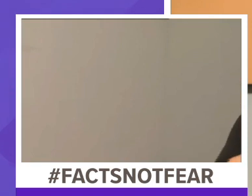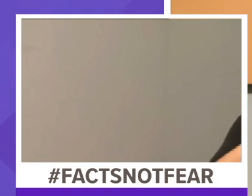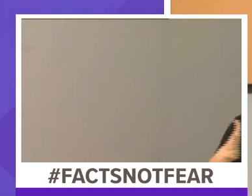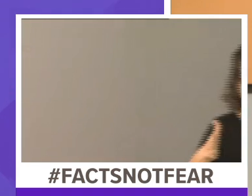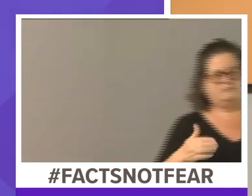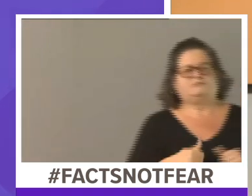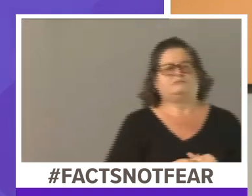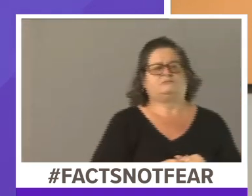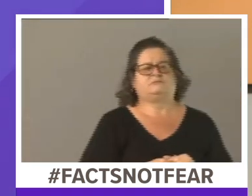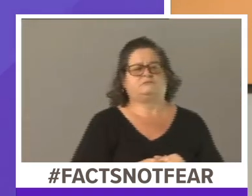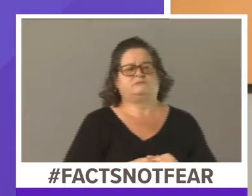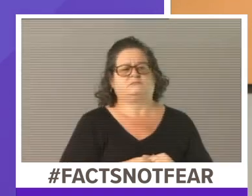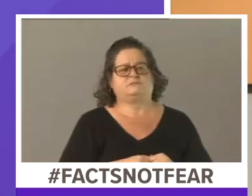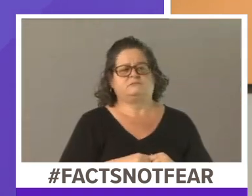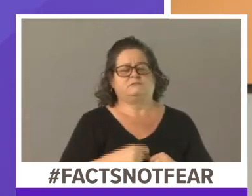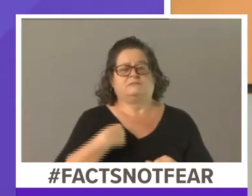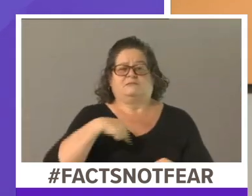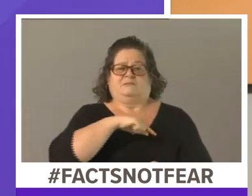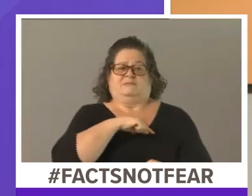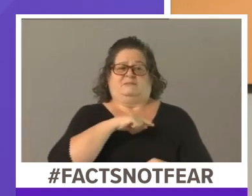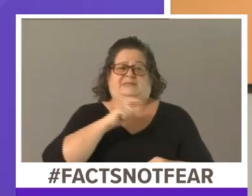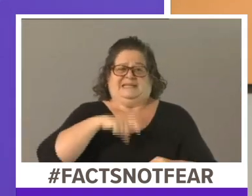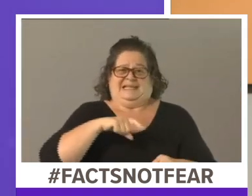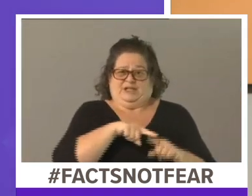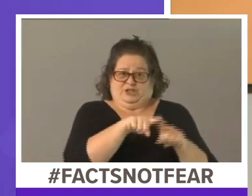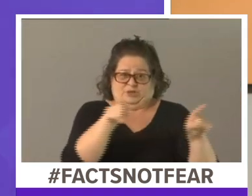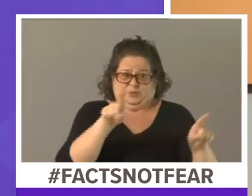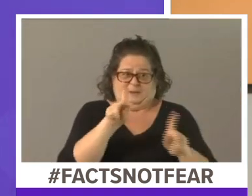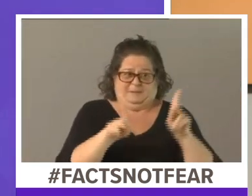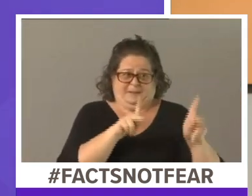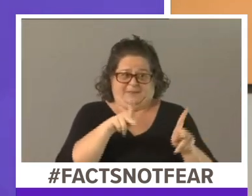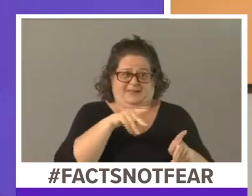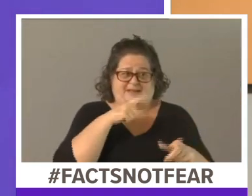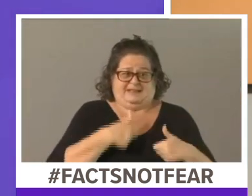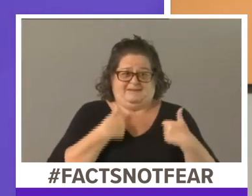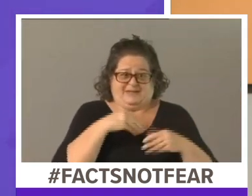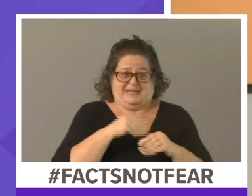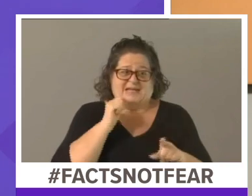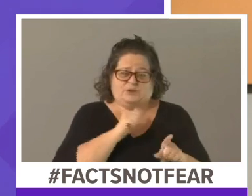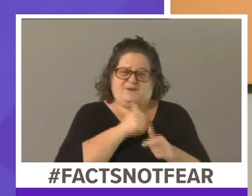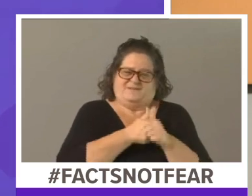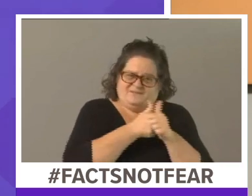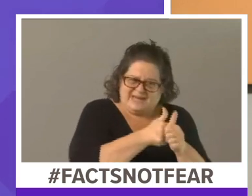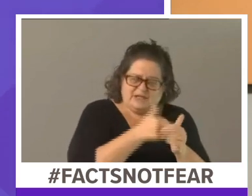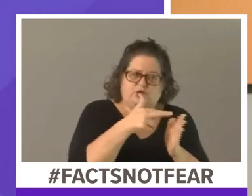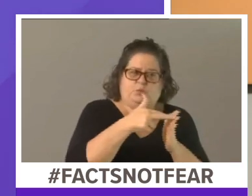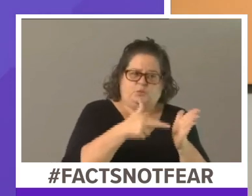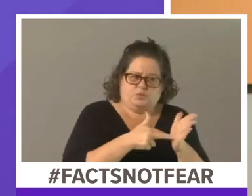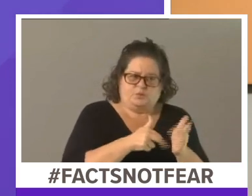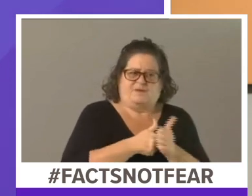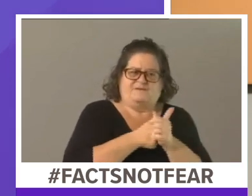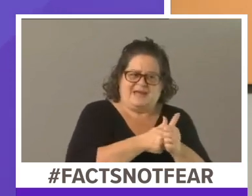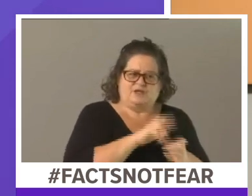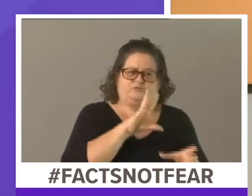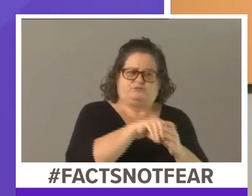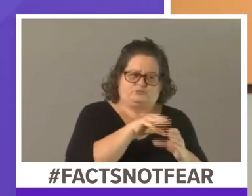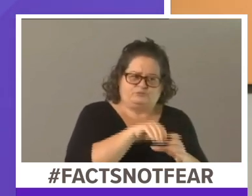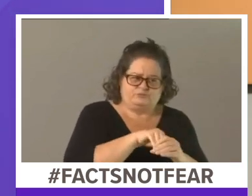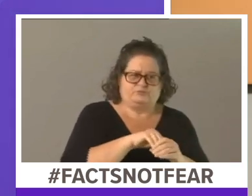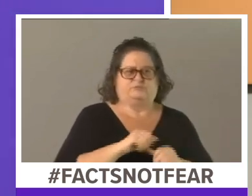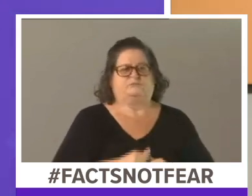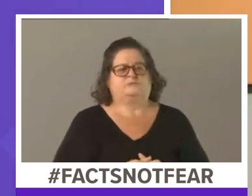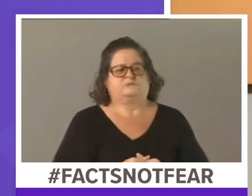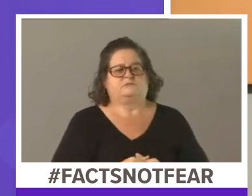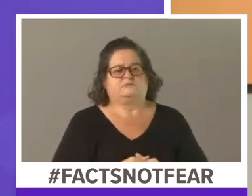participation, partnership, and commitment to your fellow brothers and sisters and neighbors and friends.